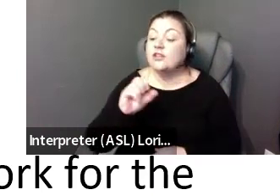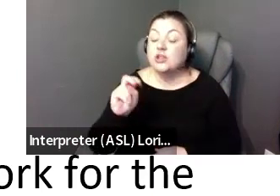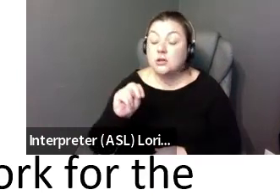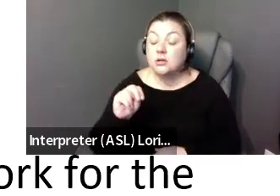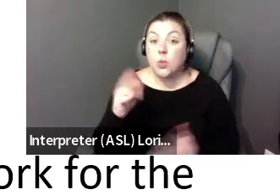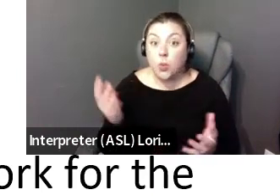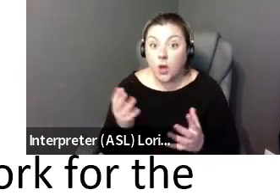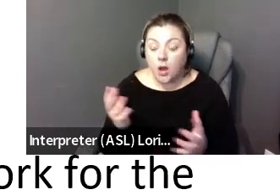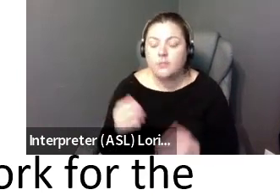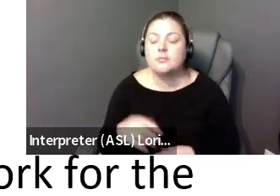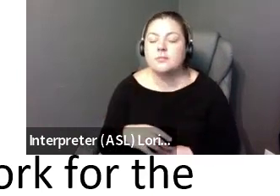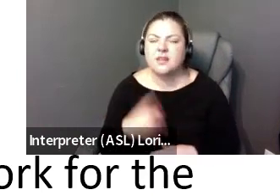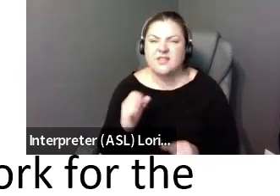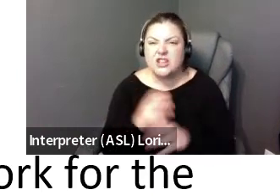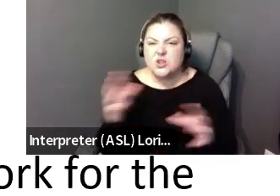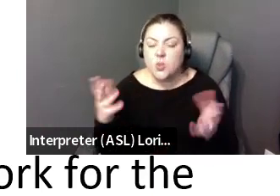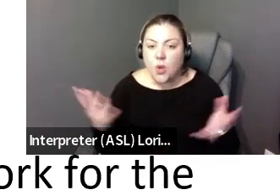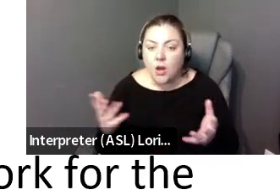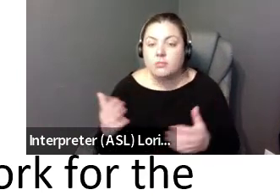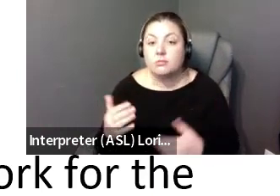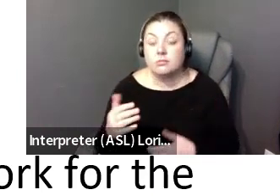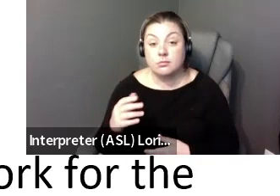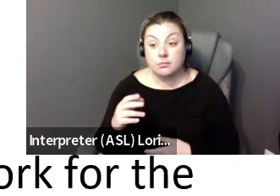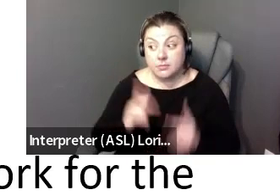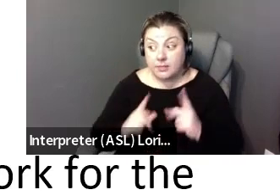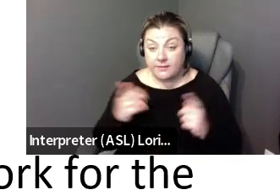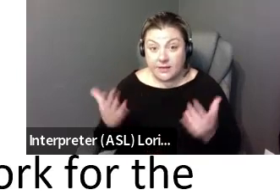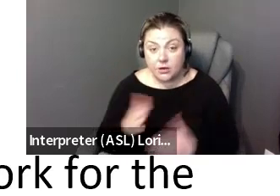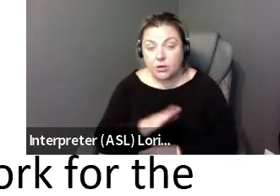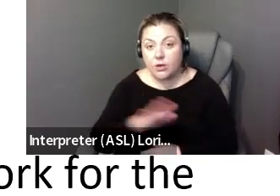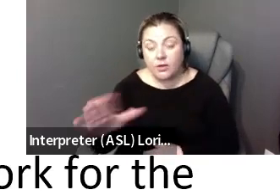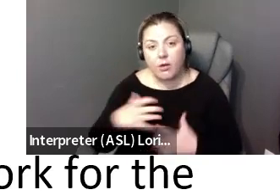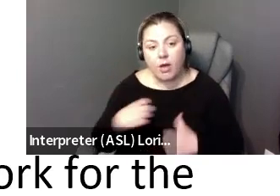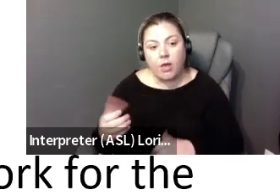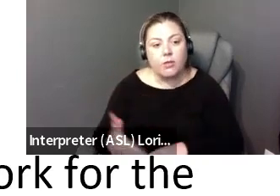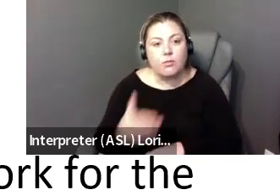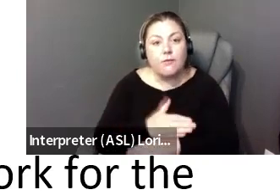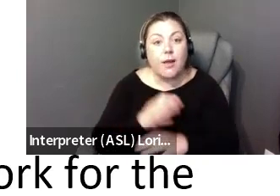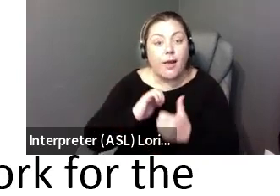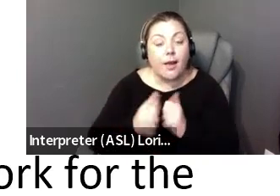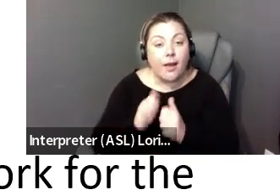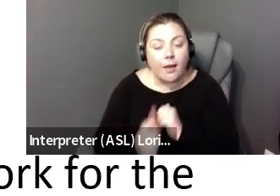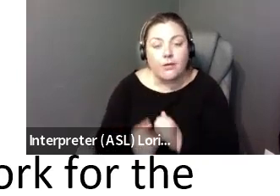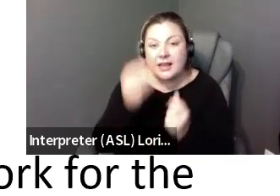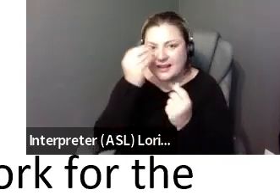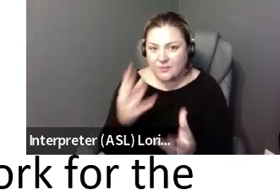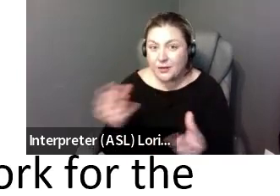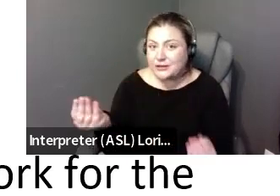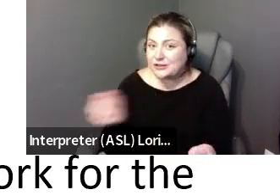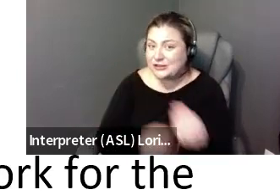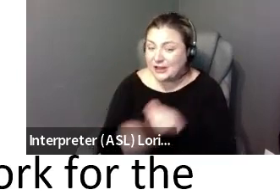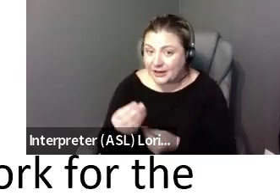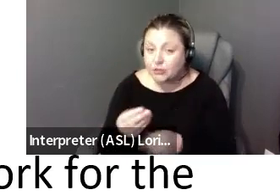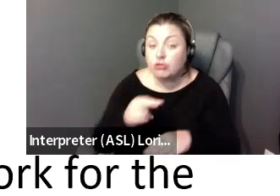well-being of Maine residents through improved cross-sector information sharing, referral exchange, and care